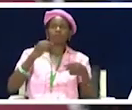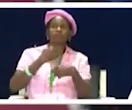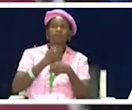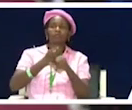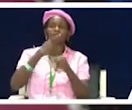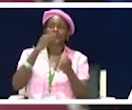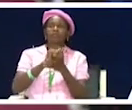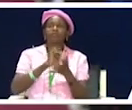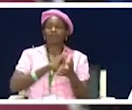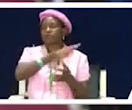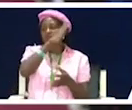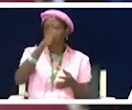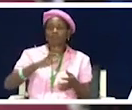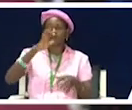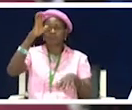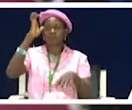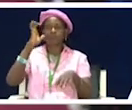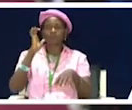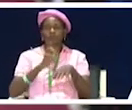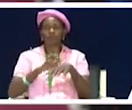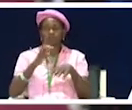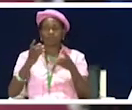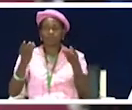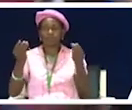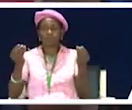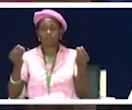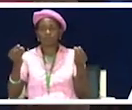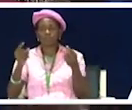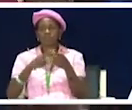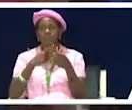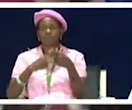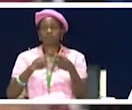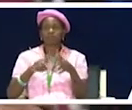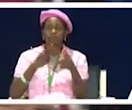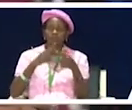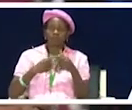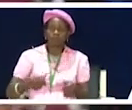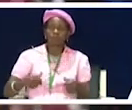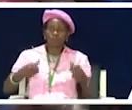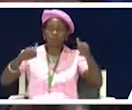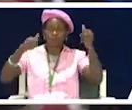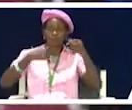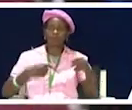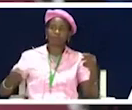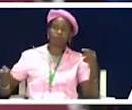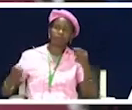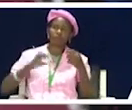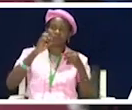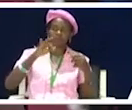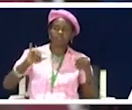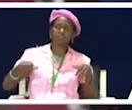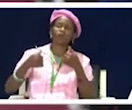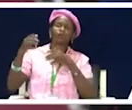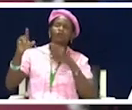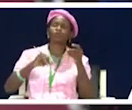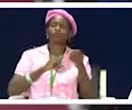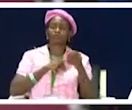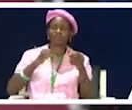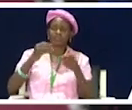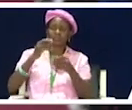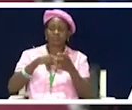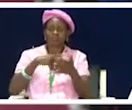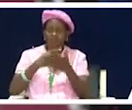that I will never reach the floor and begin to promote me everlastingly? How do I get him